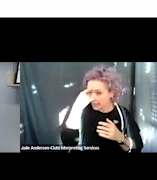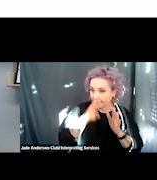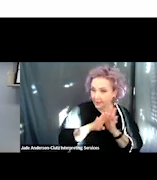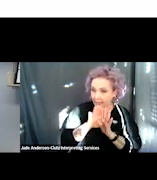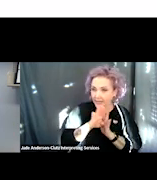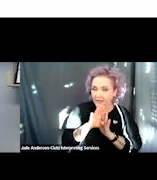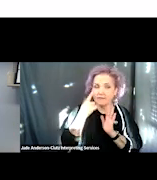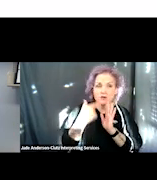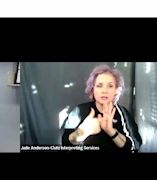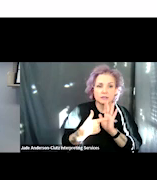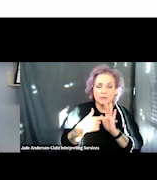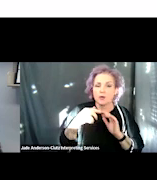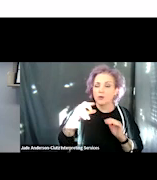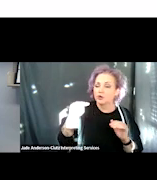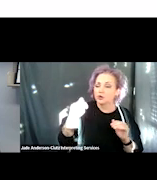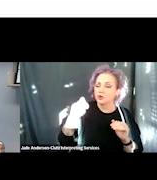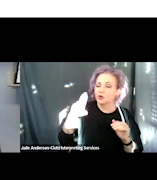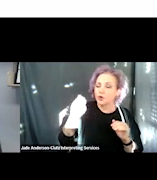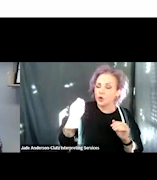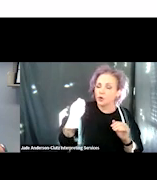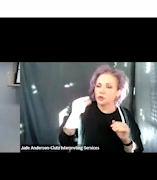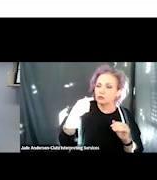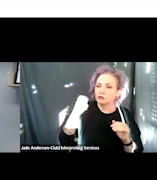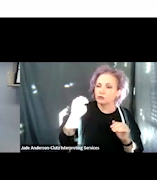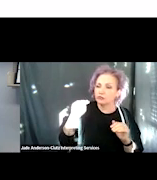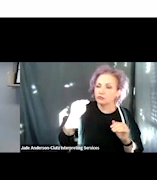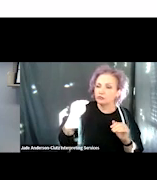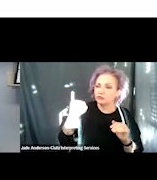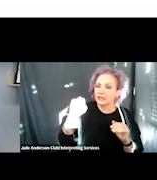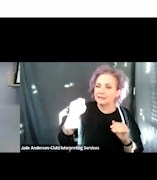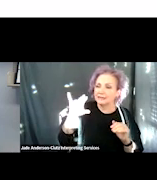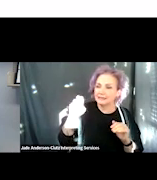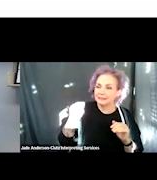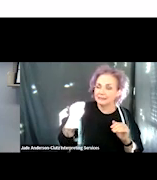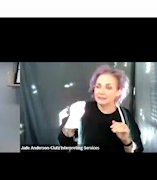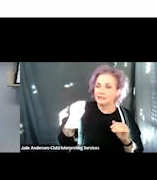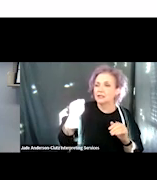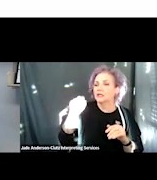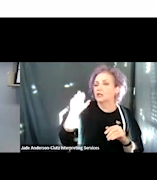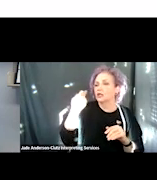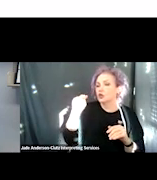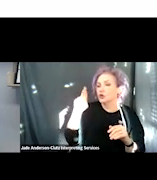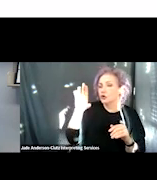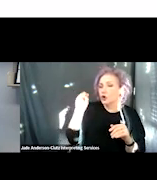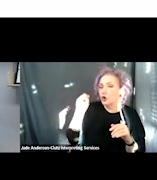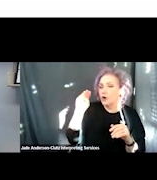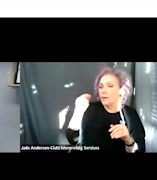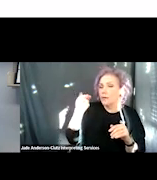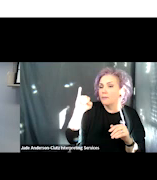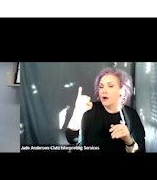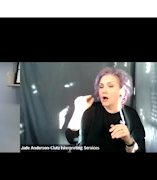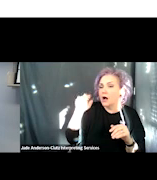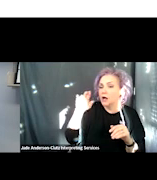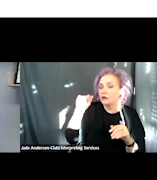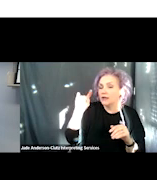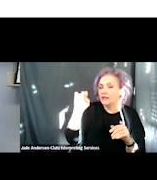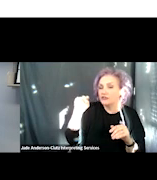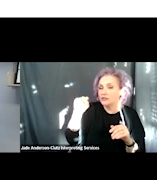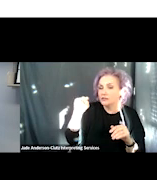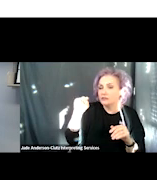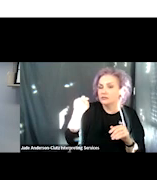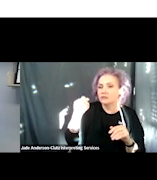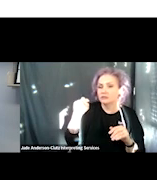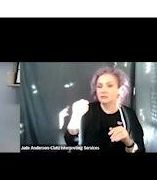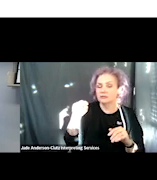migration, the pruning of different connections between neurons. And so that's sort of the main mechanism that is thought